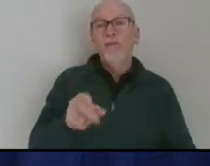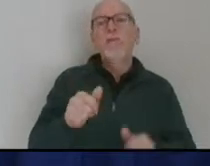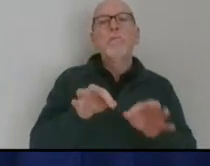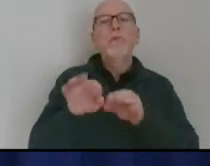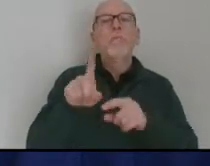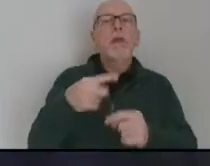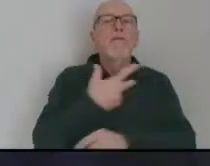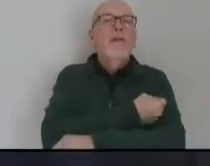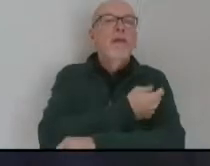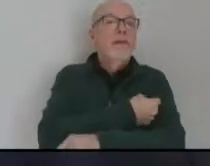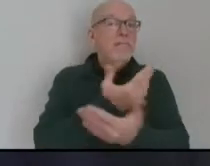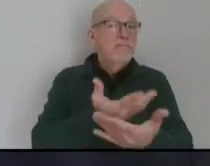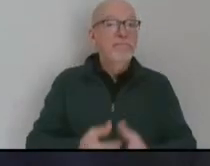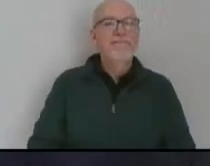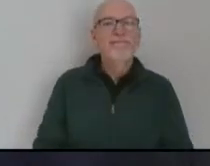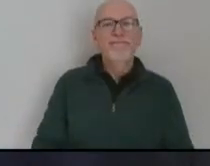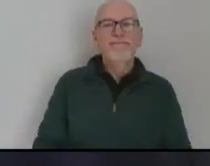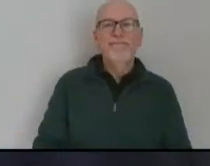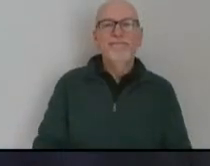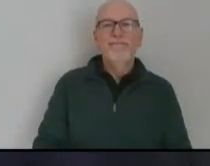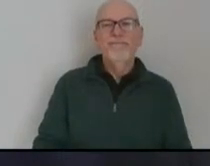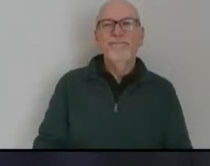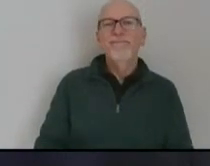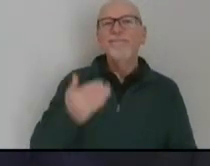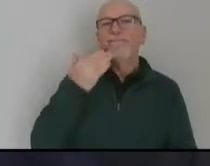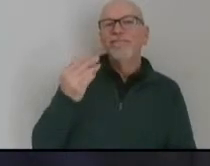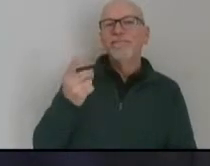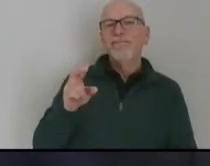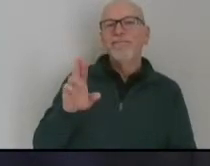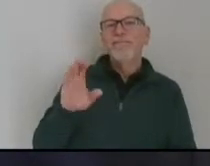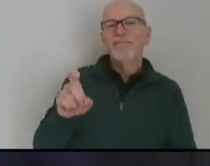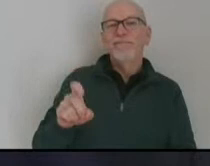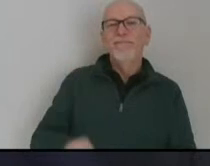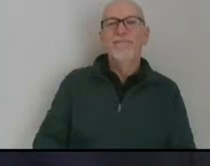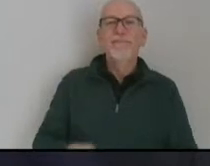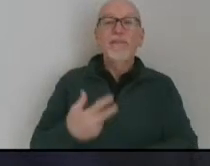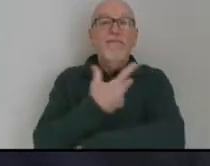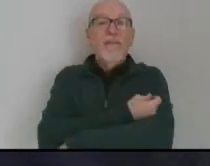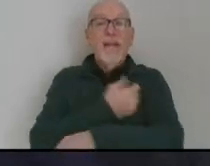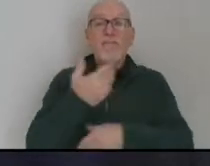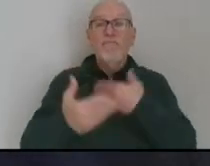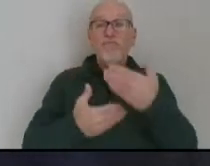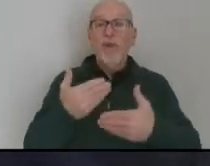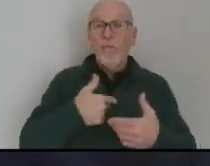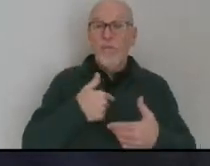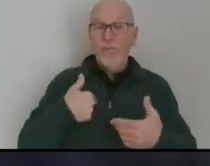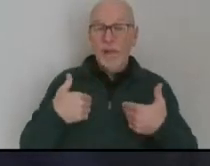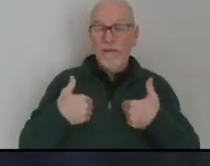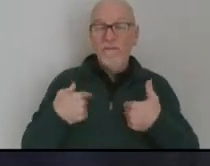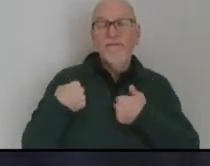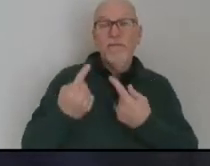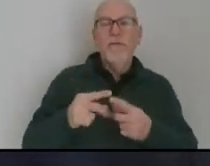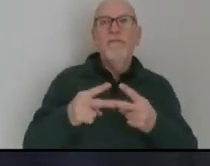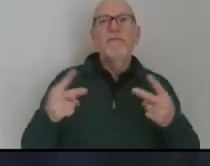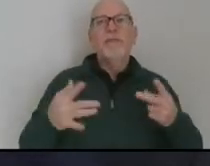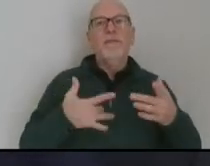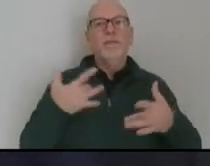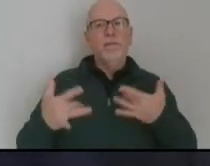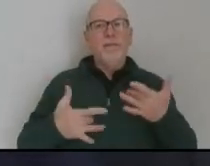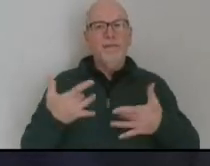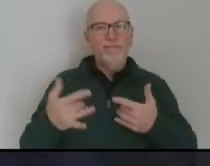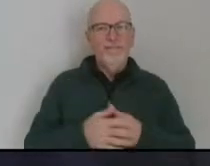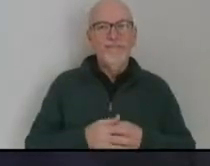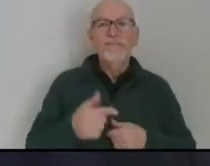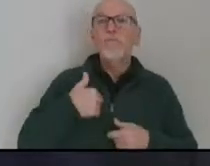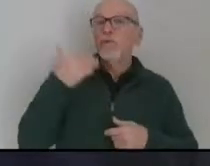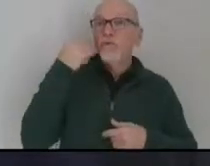efforts. Thank you, Dr. Box. The vaccine progress we've made is incredibly exciting. We know Hoosiers are